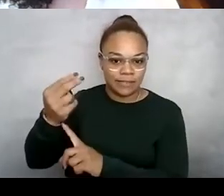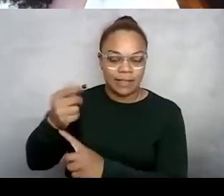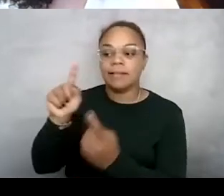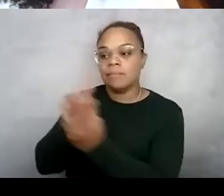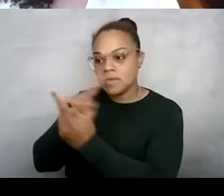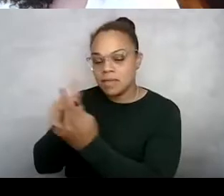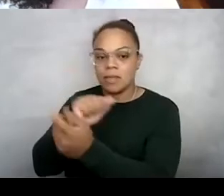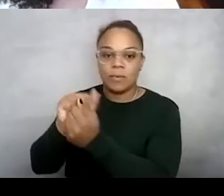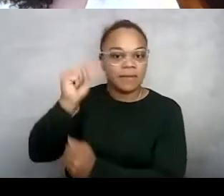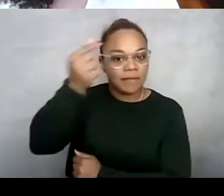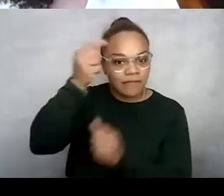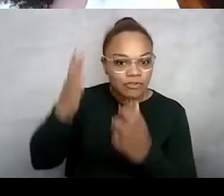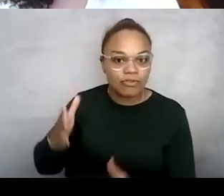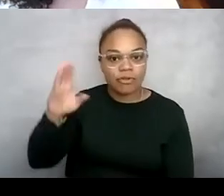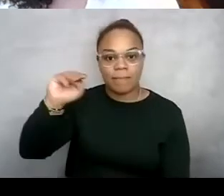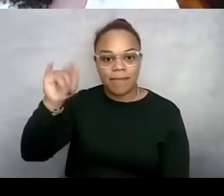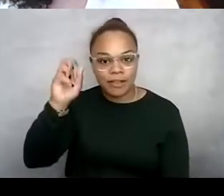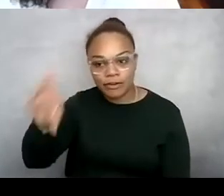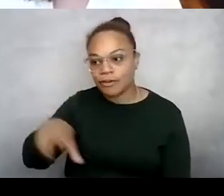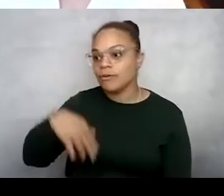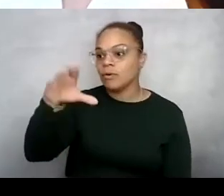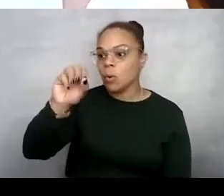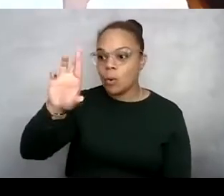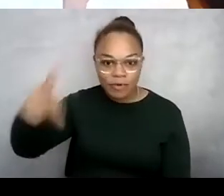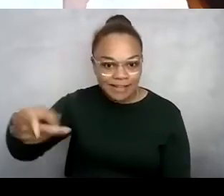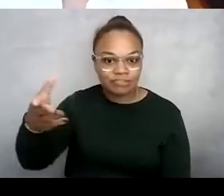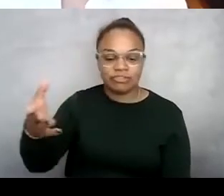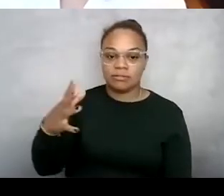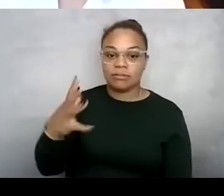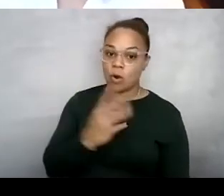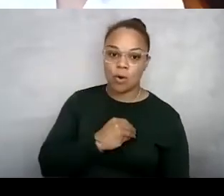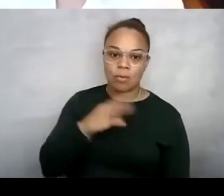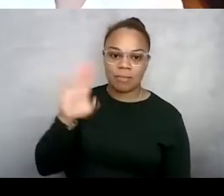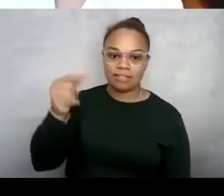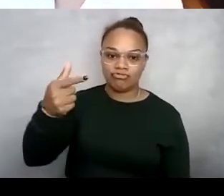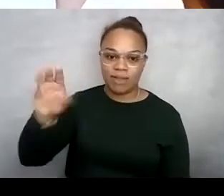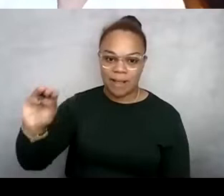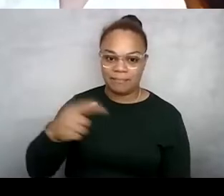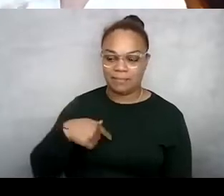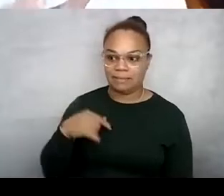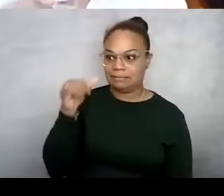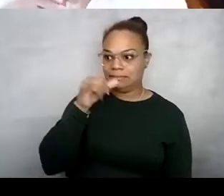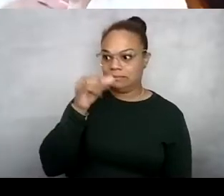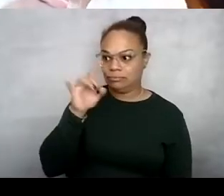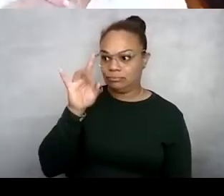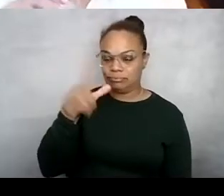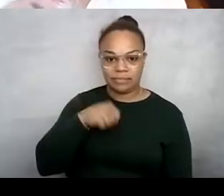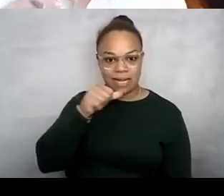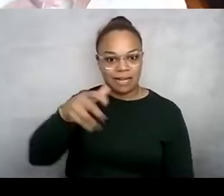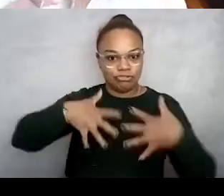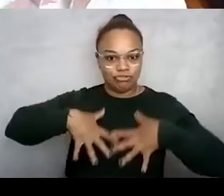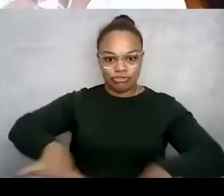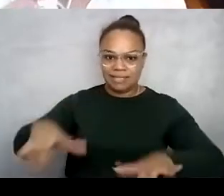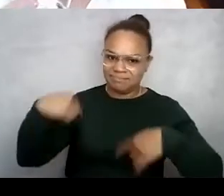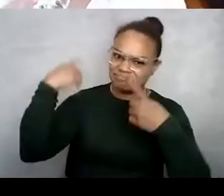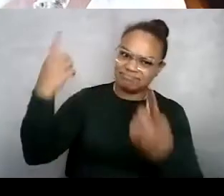with the corporation. It was owned by GM. And so I was like, oh my God, I haven't worn a dress in forever. And we're doing this thing,